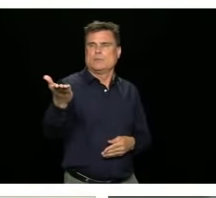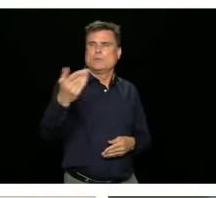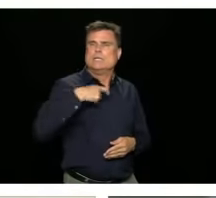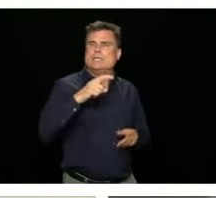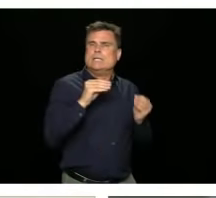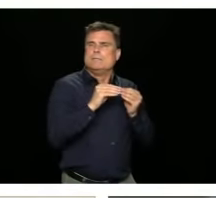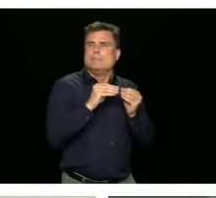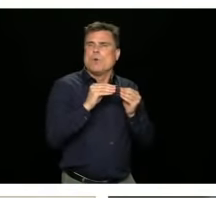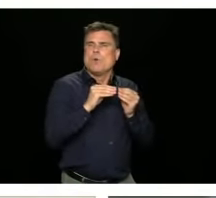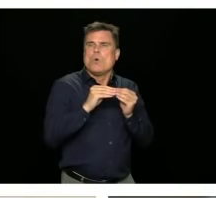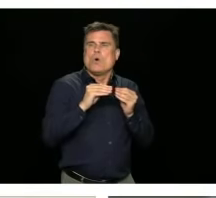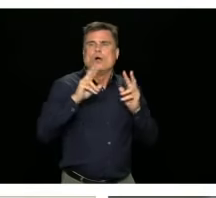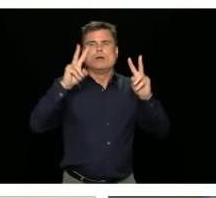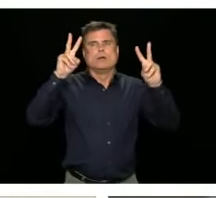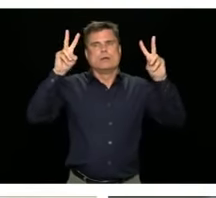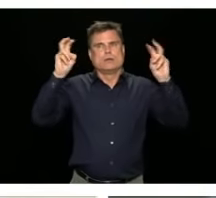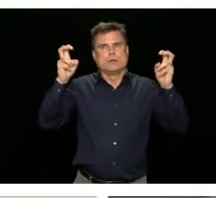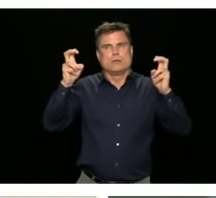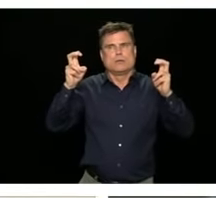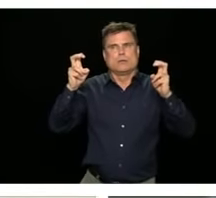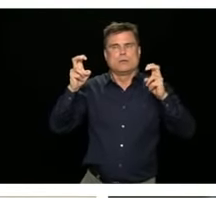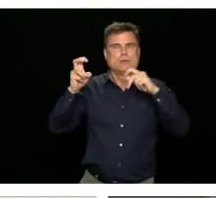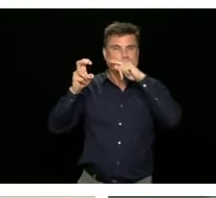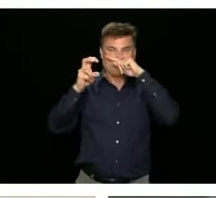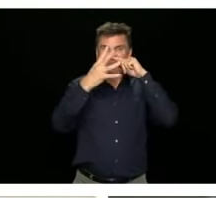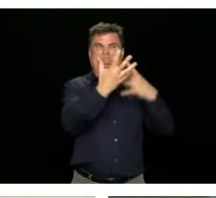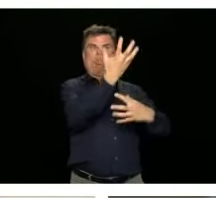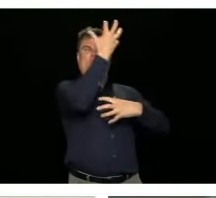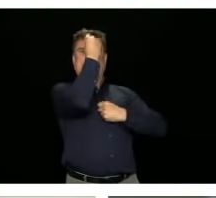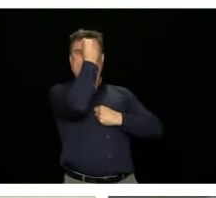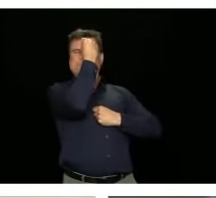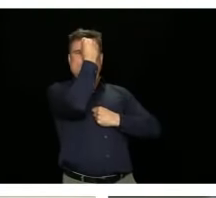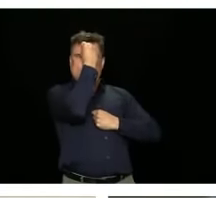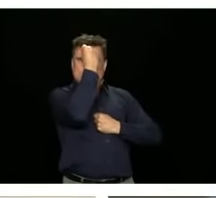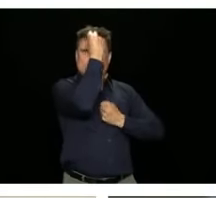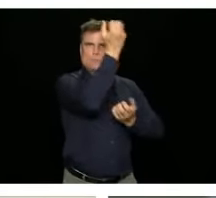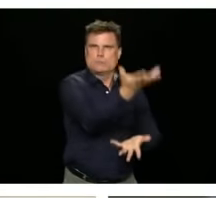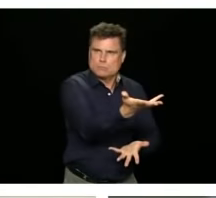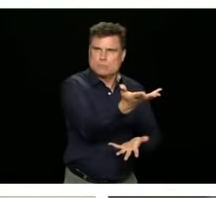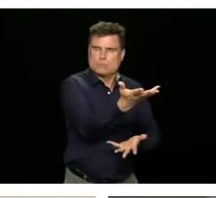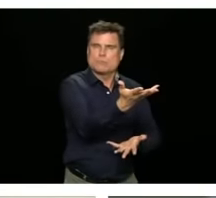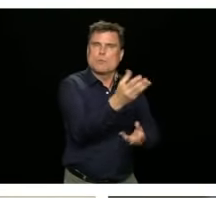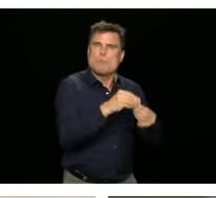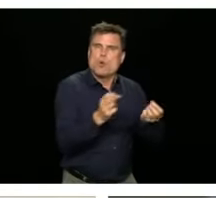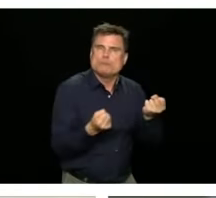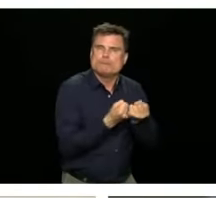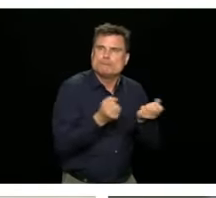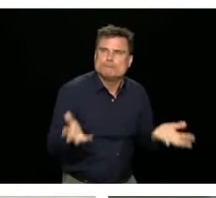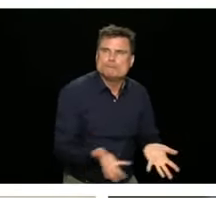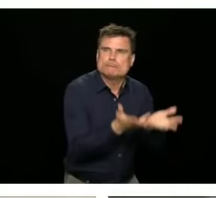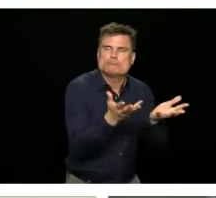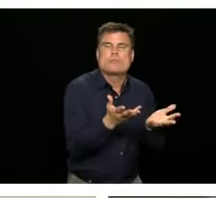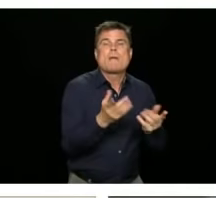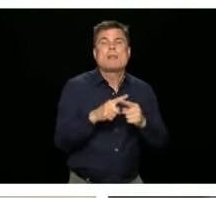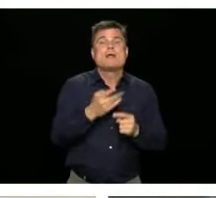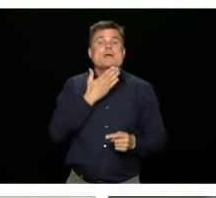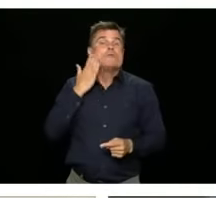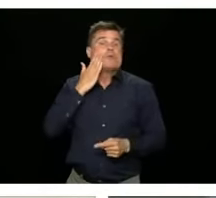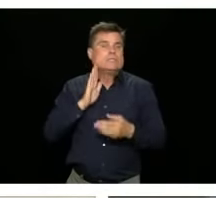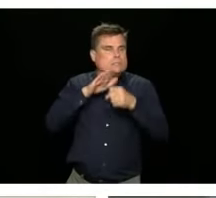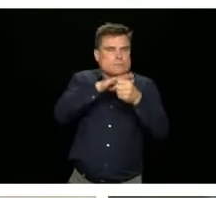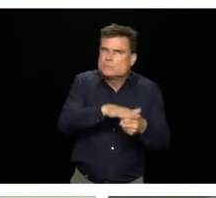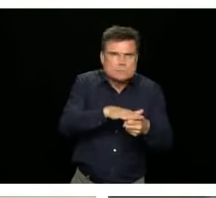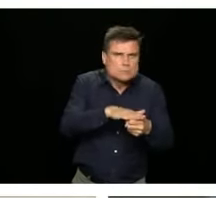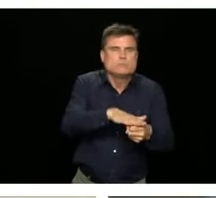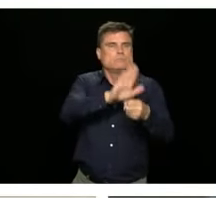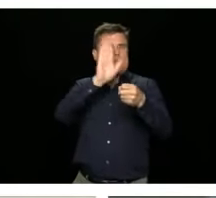instead of dehumanizing, and which allow people to prosper and get the supports that they need.